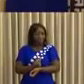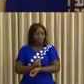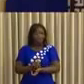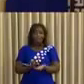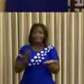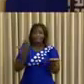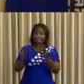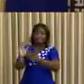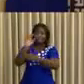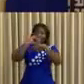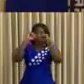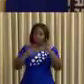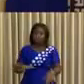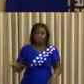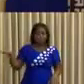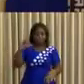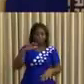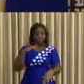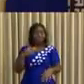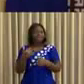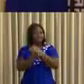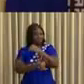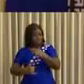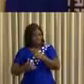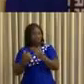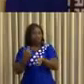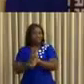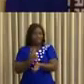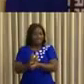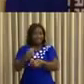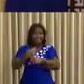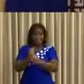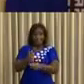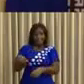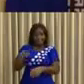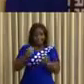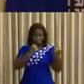May God bless us all in our homeland Ghana and make her great